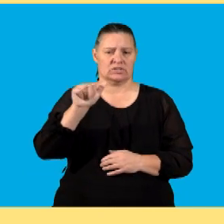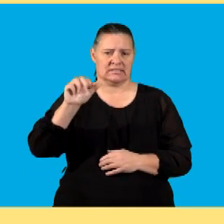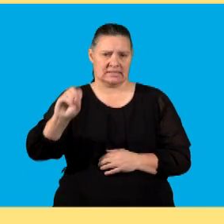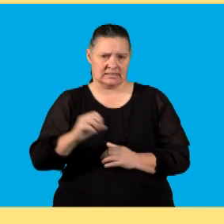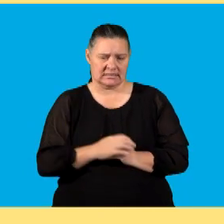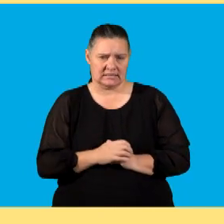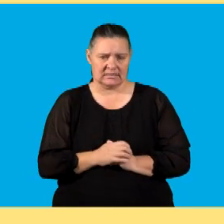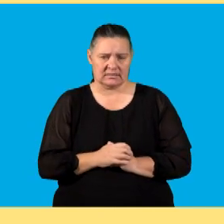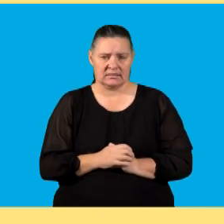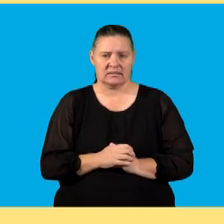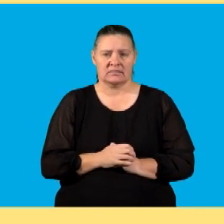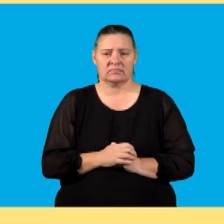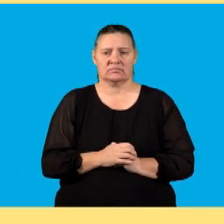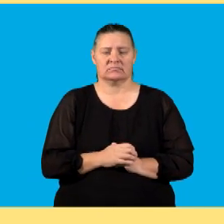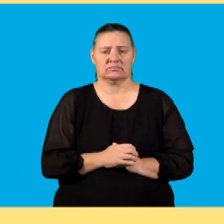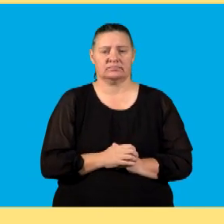46,260.